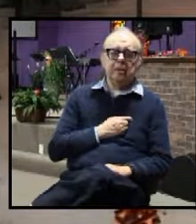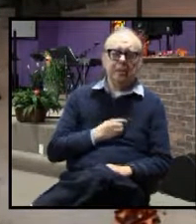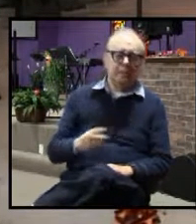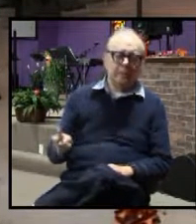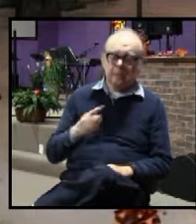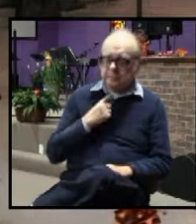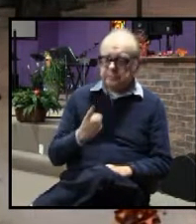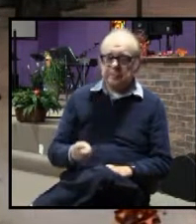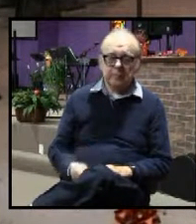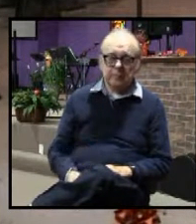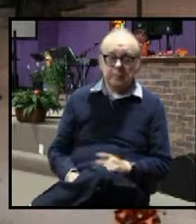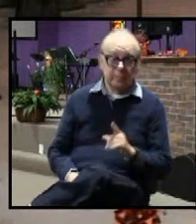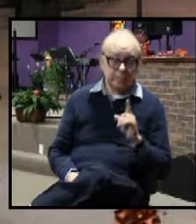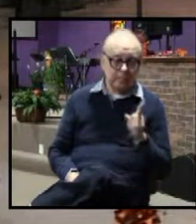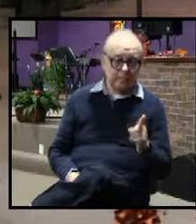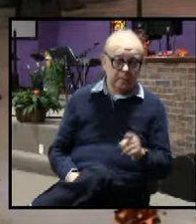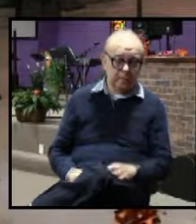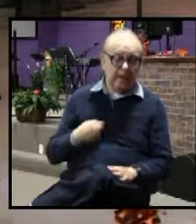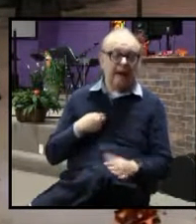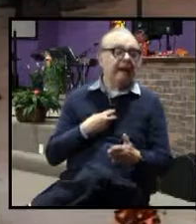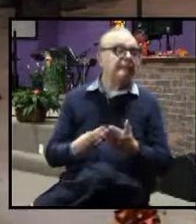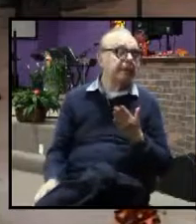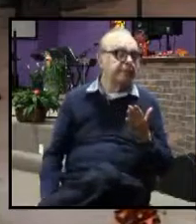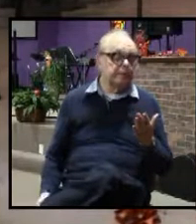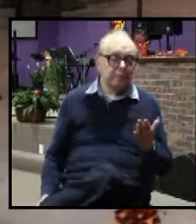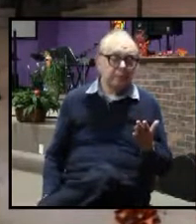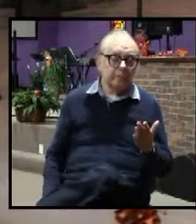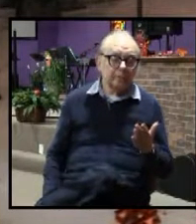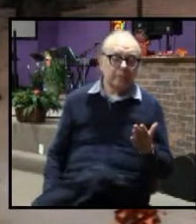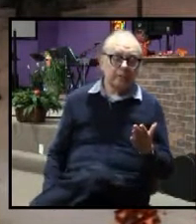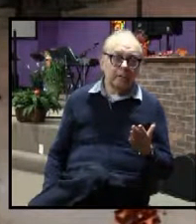trips that says, I failed.